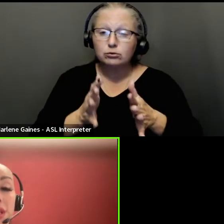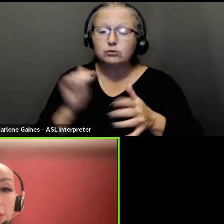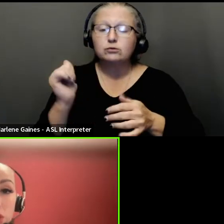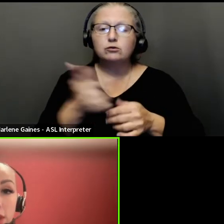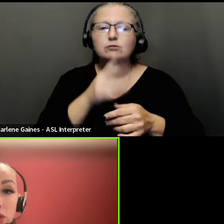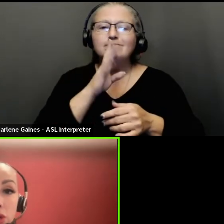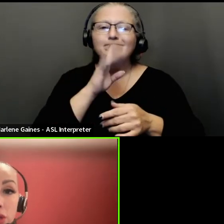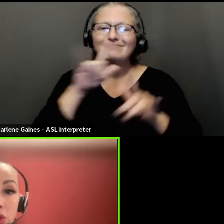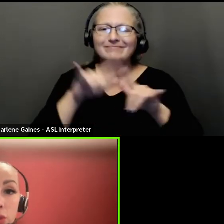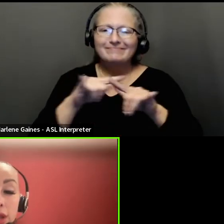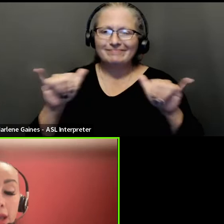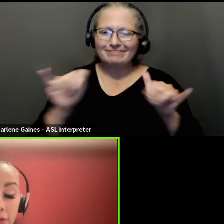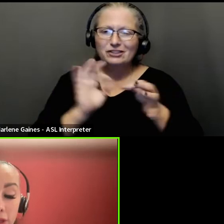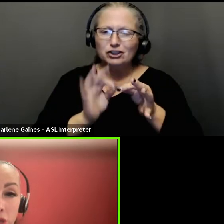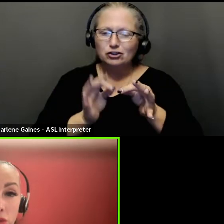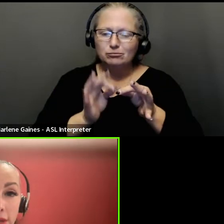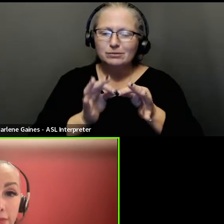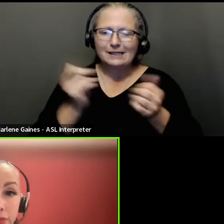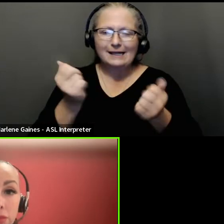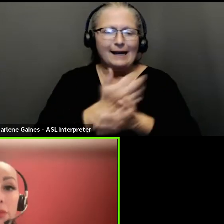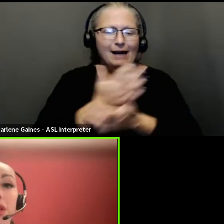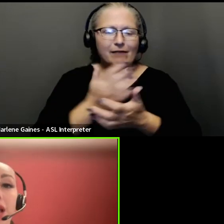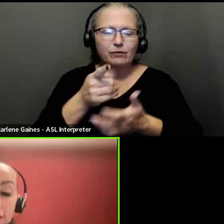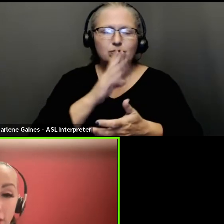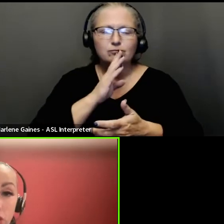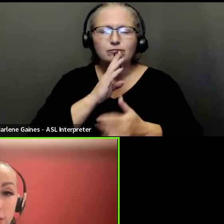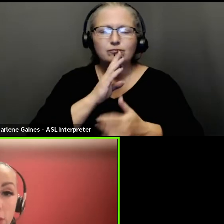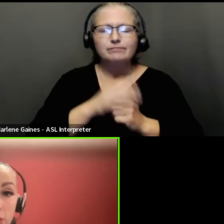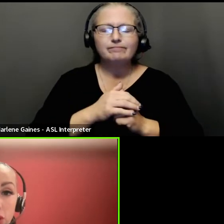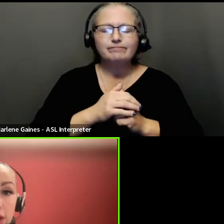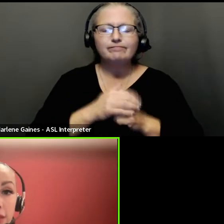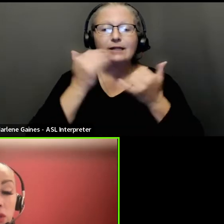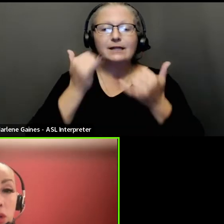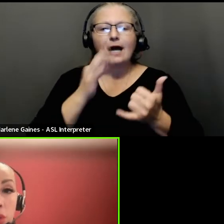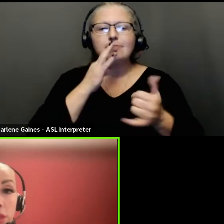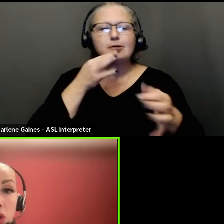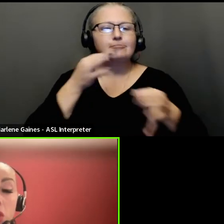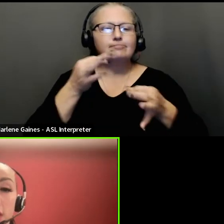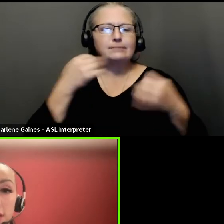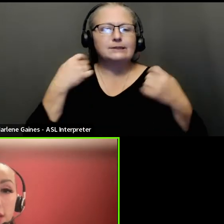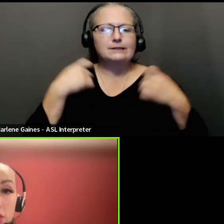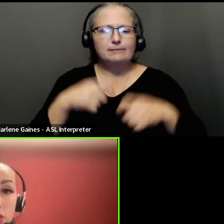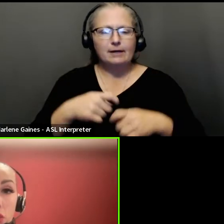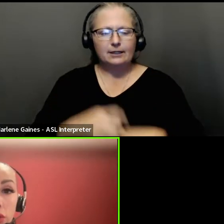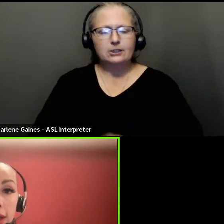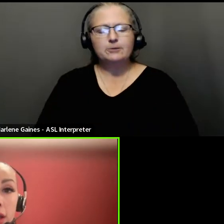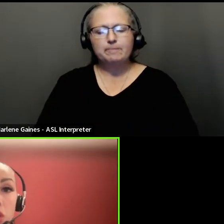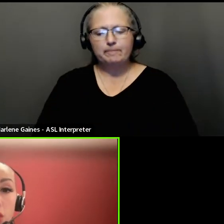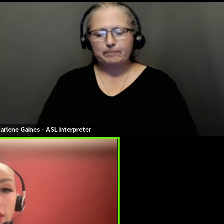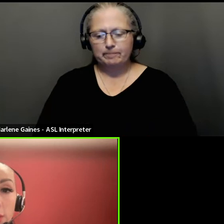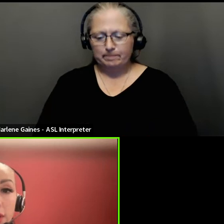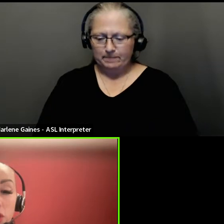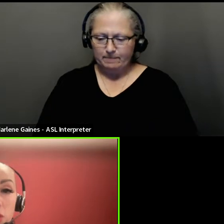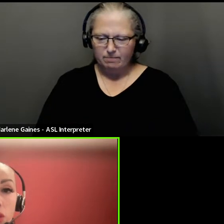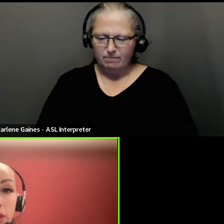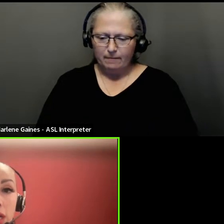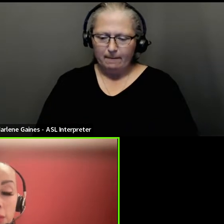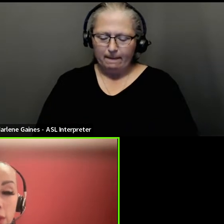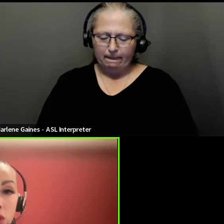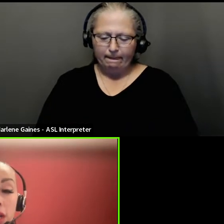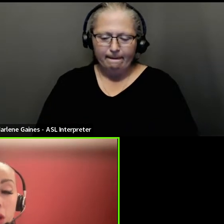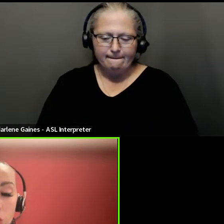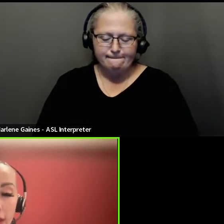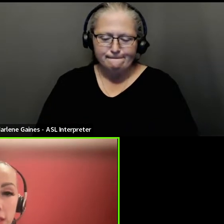going to be simultaneously interpreting everything you say. A efecto de proporcionar acceso lingüístico, esta reunión contará con interpretación